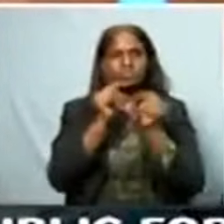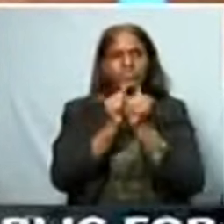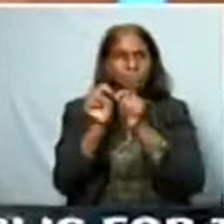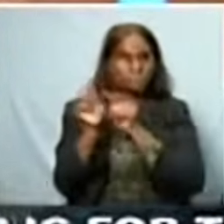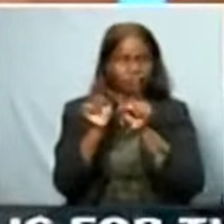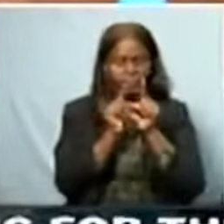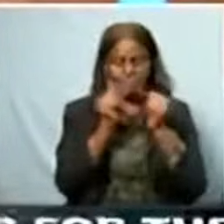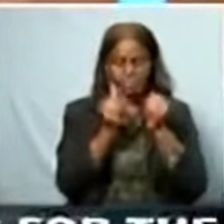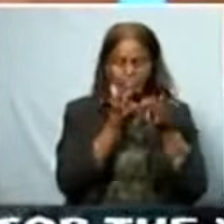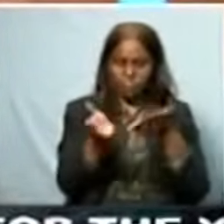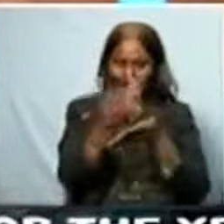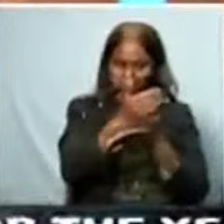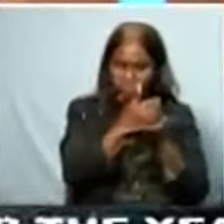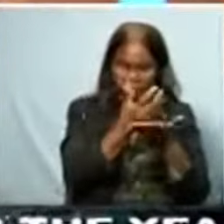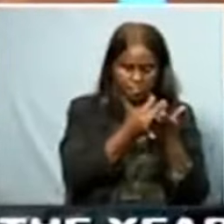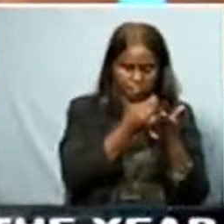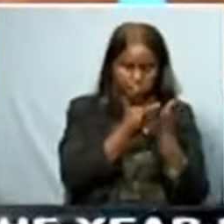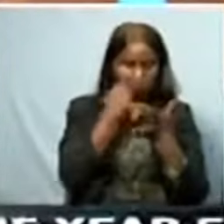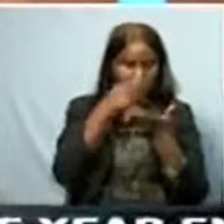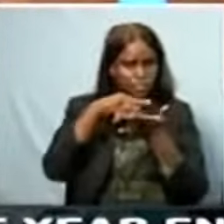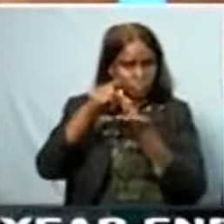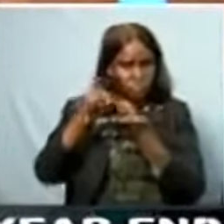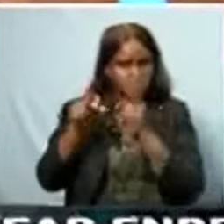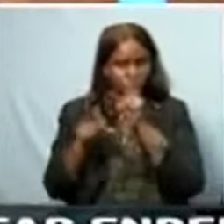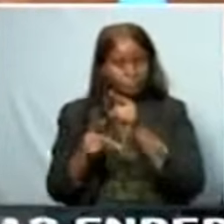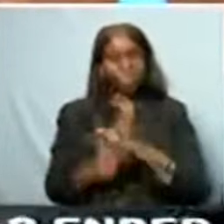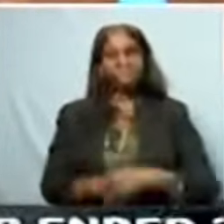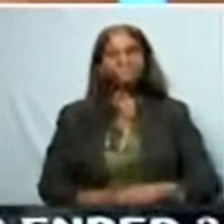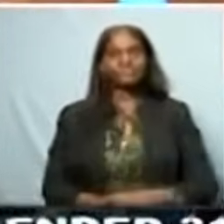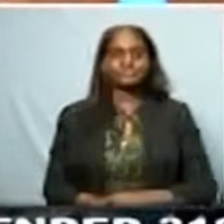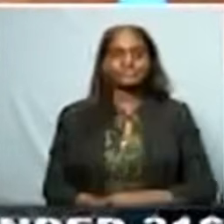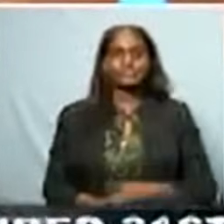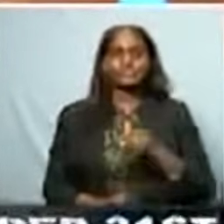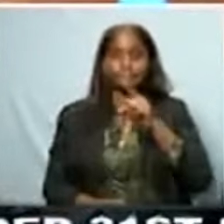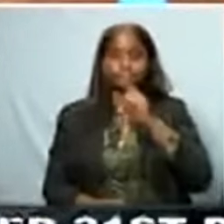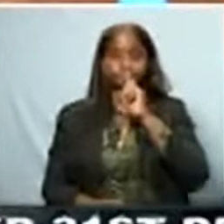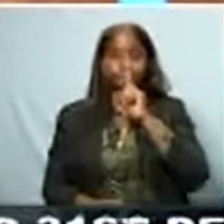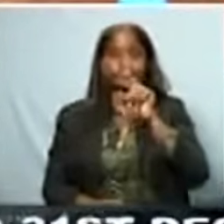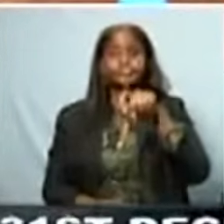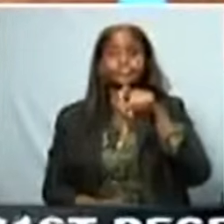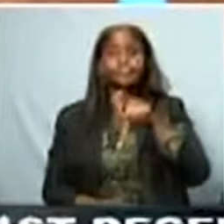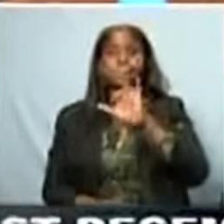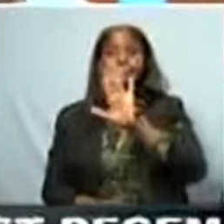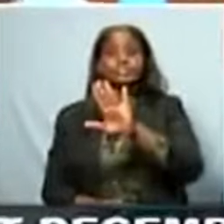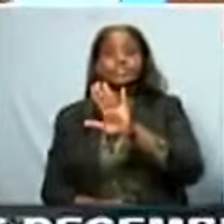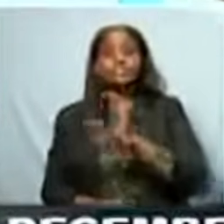the recoveries for the advance payment. I think that is also needed.